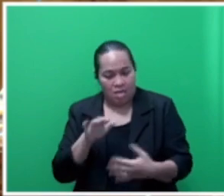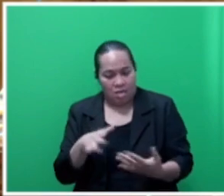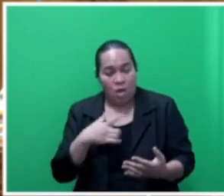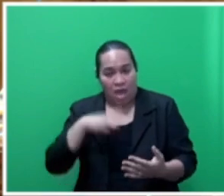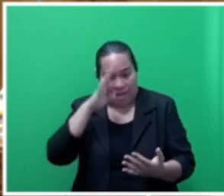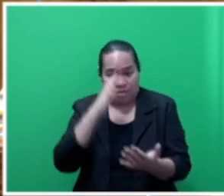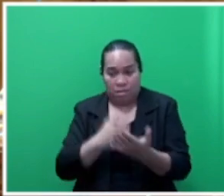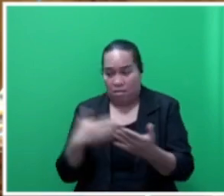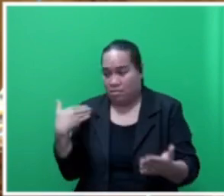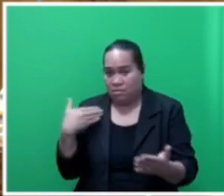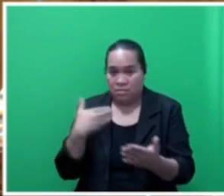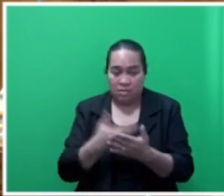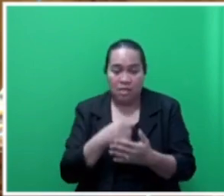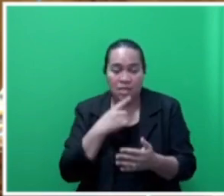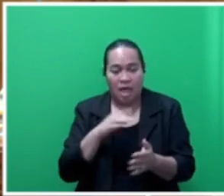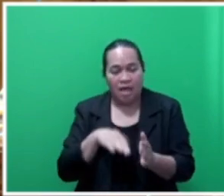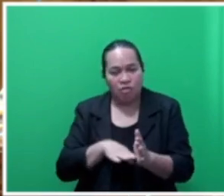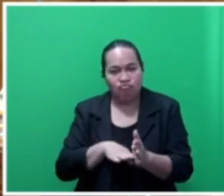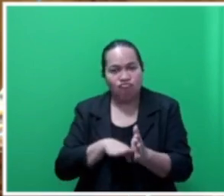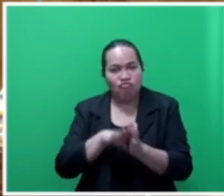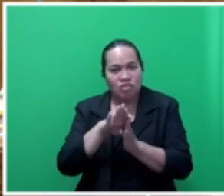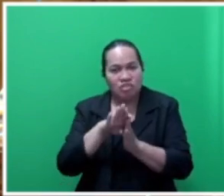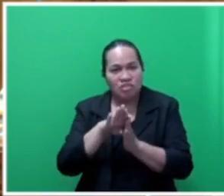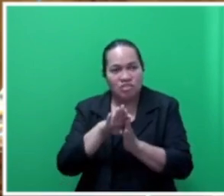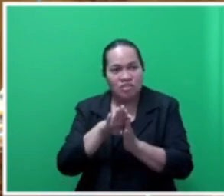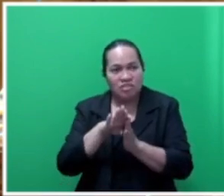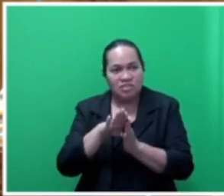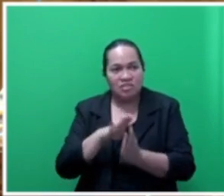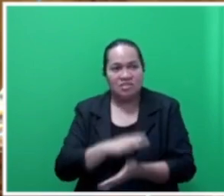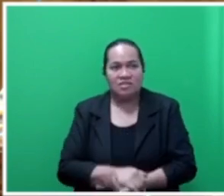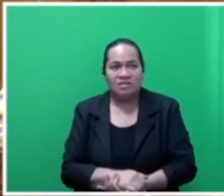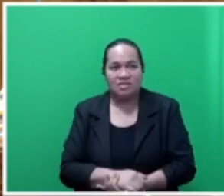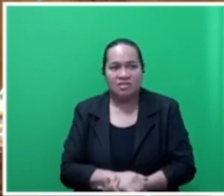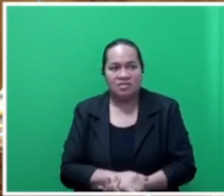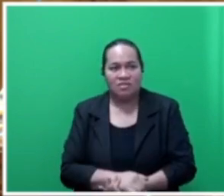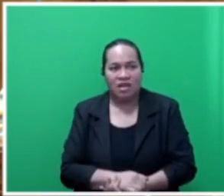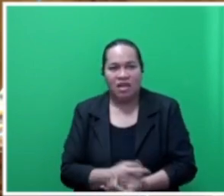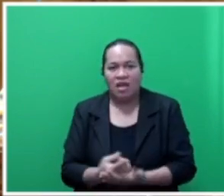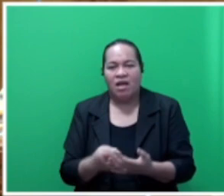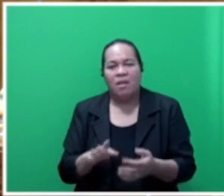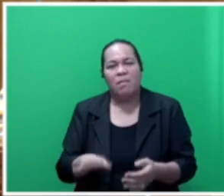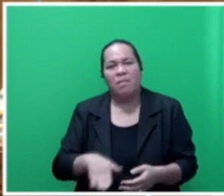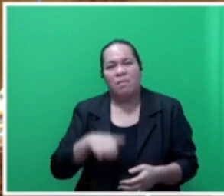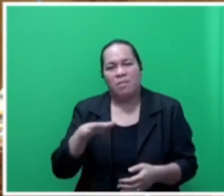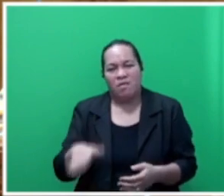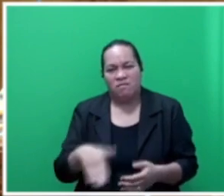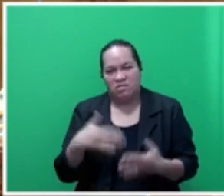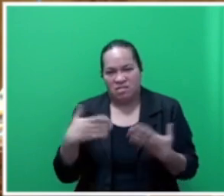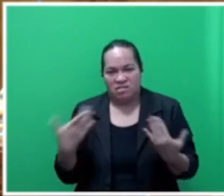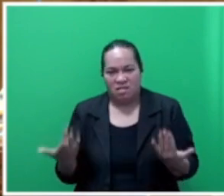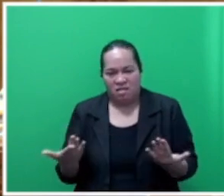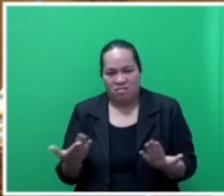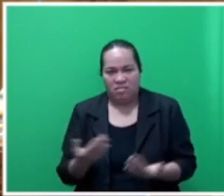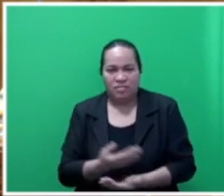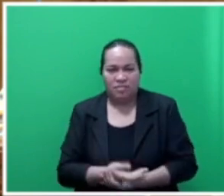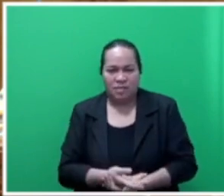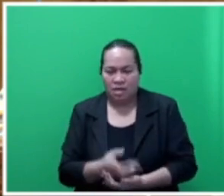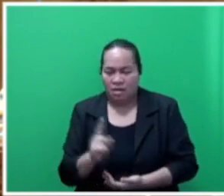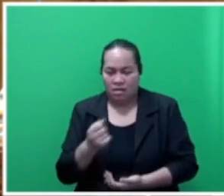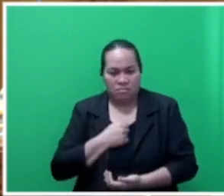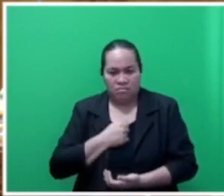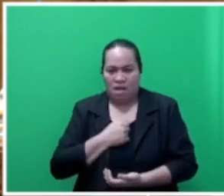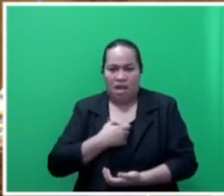date is the increase in the incidence of poverty, sir. Again, this is quite alarming.